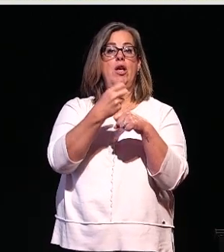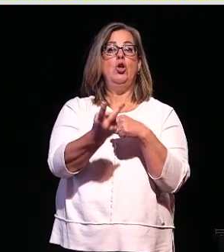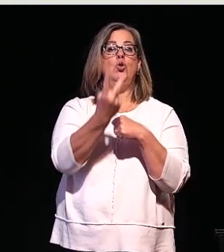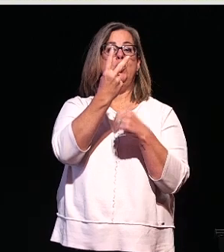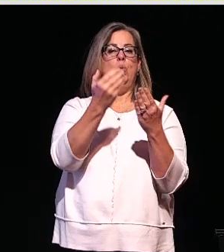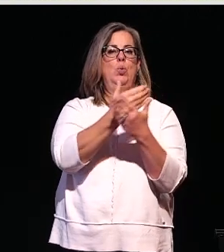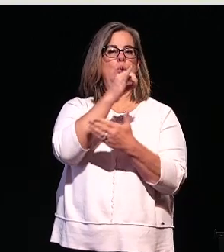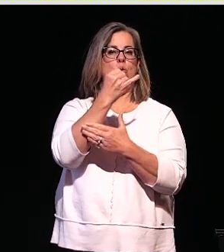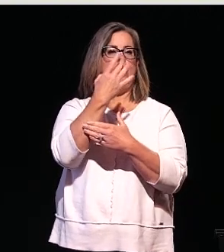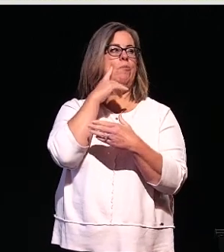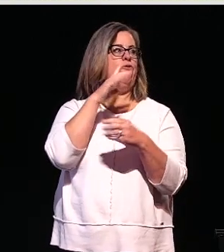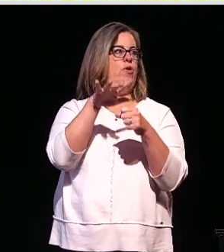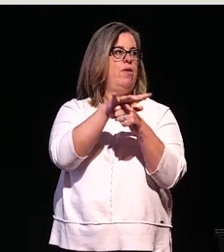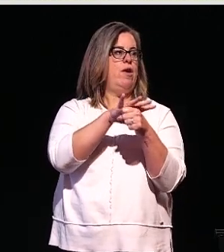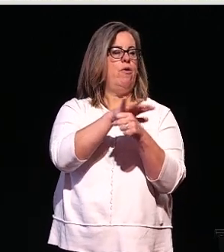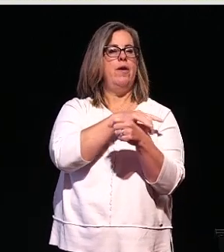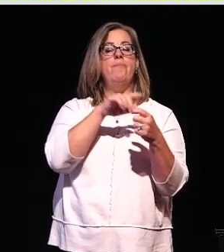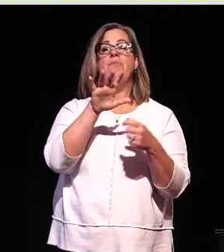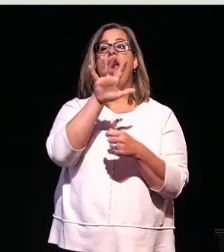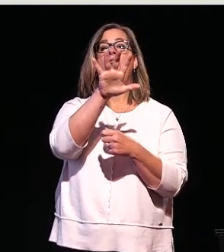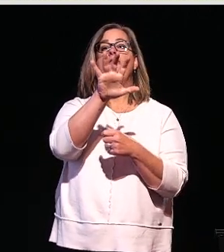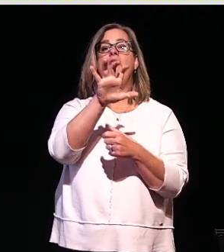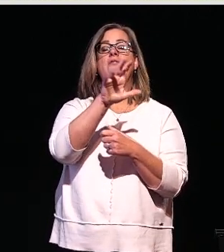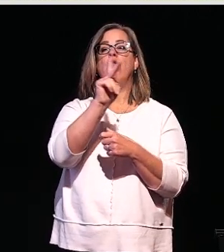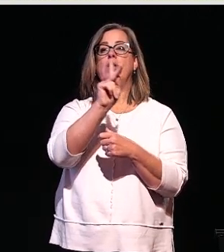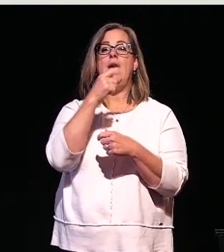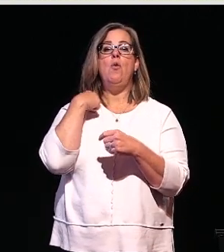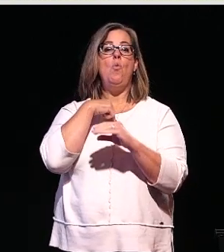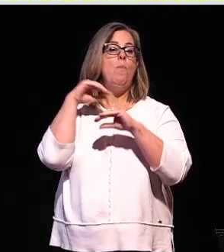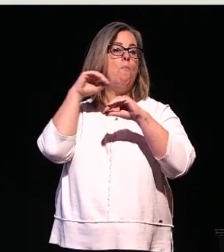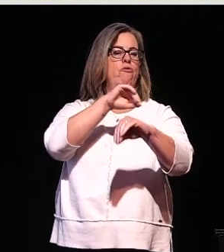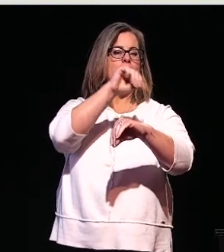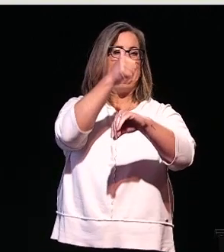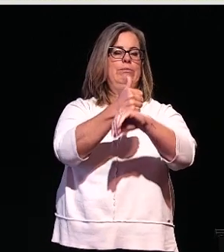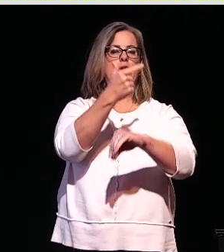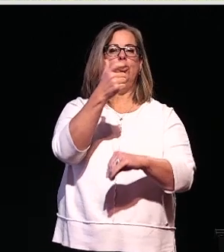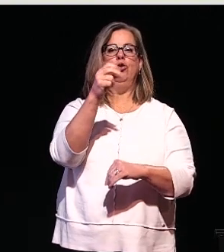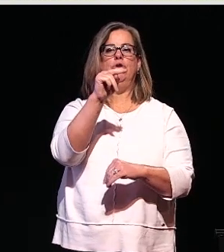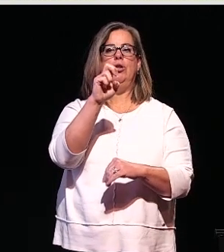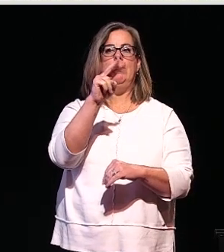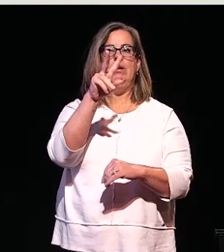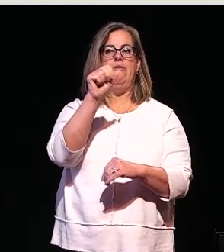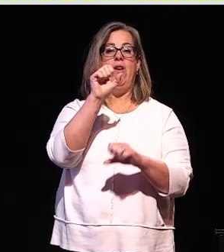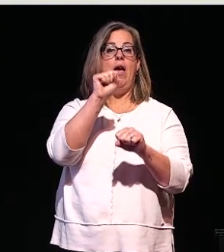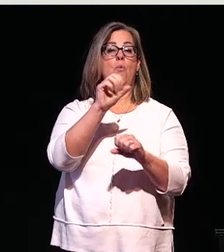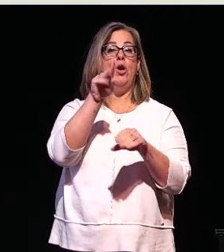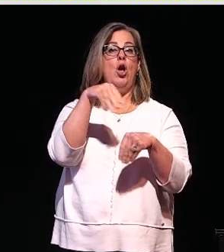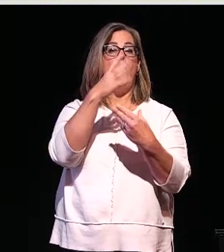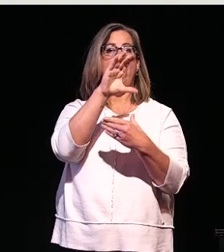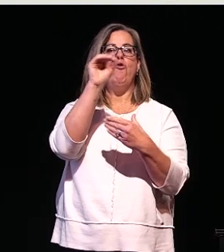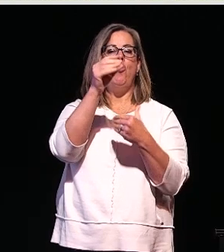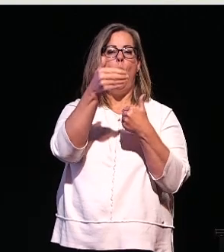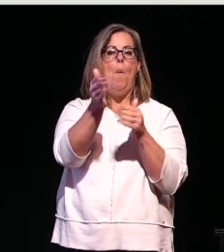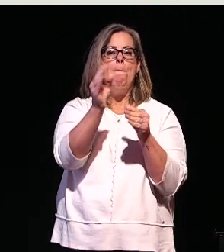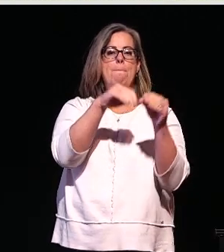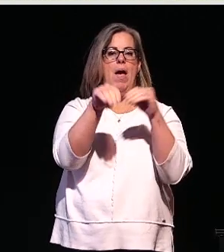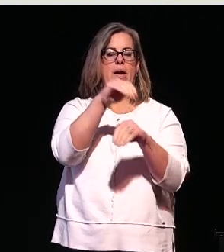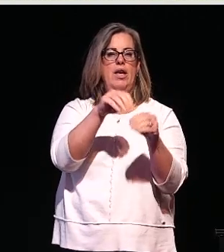region. $500K, we moved to Geneva, and we can offer co-packing services for eight companies the first